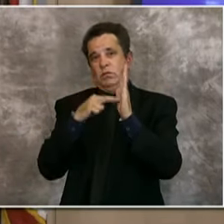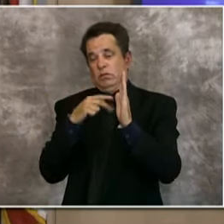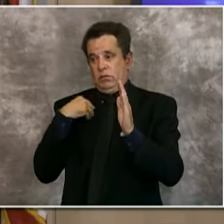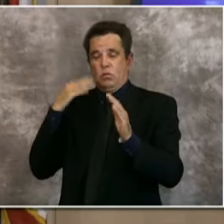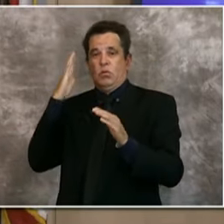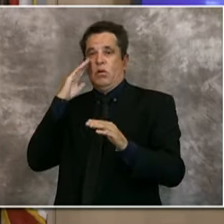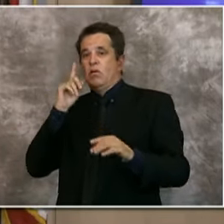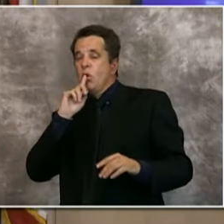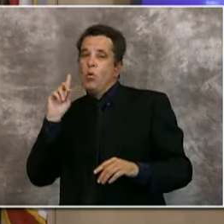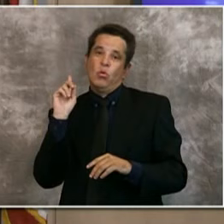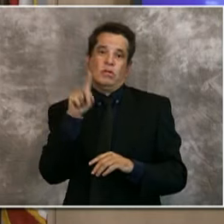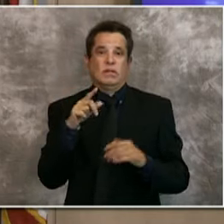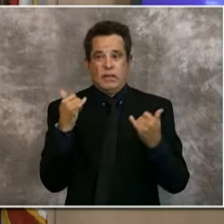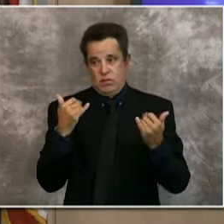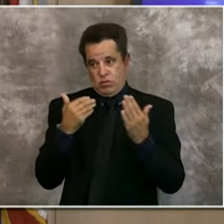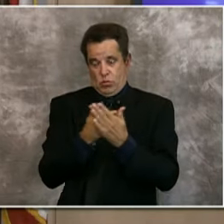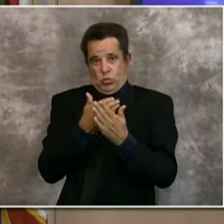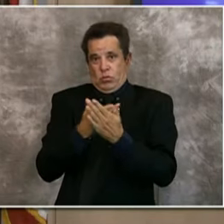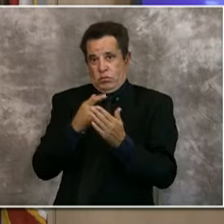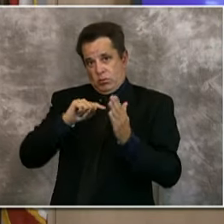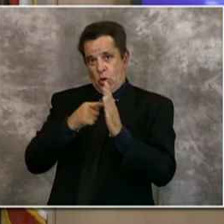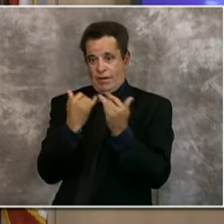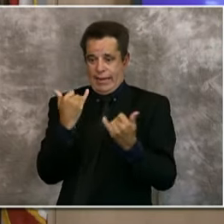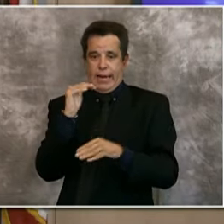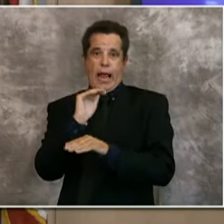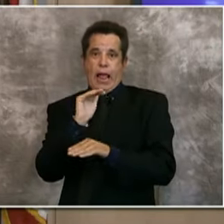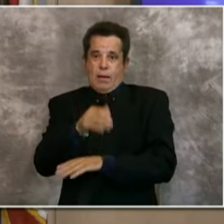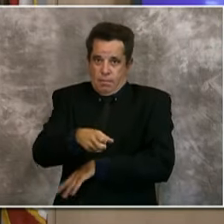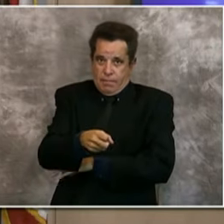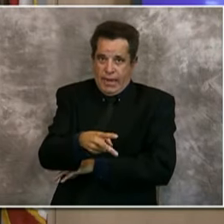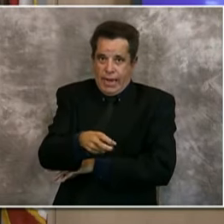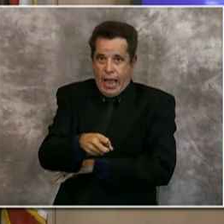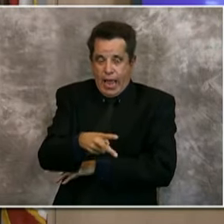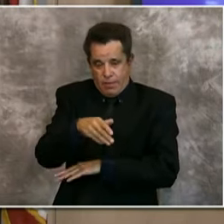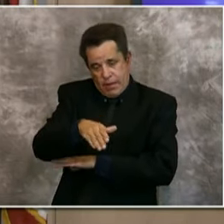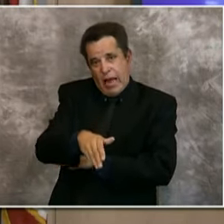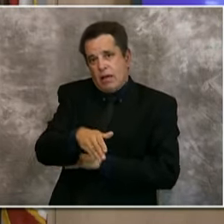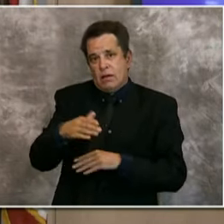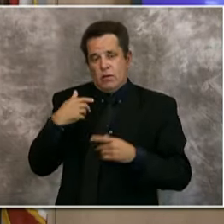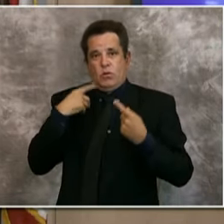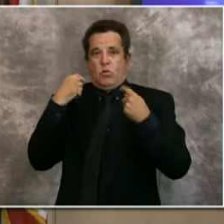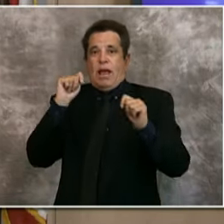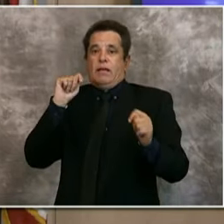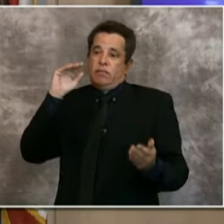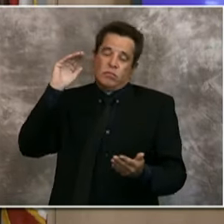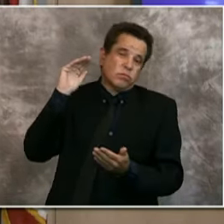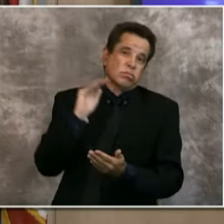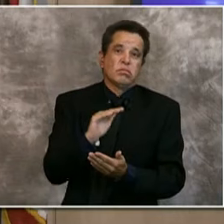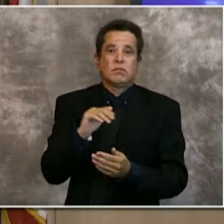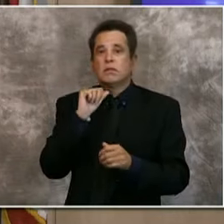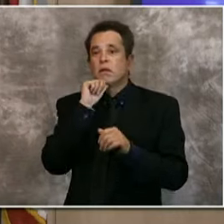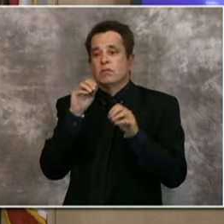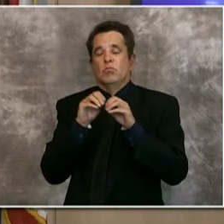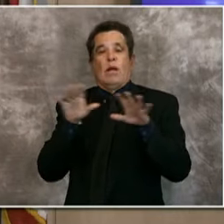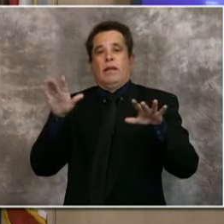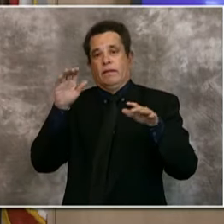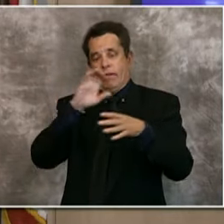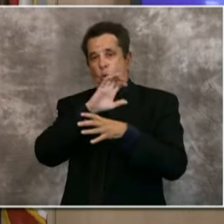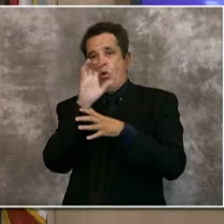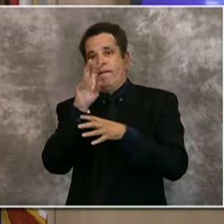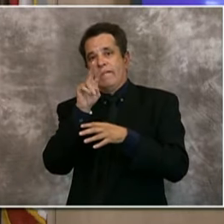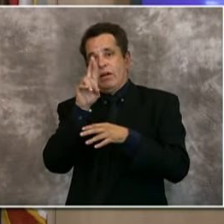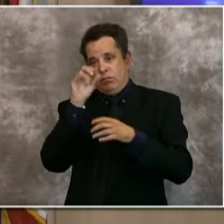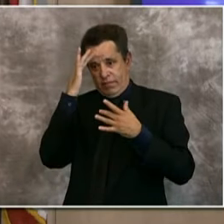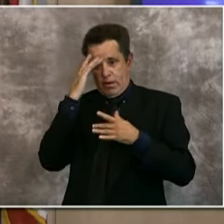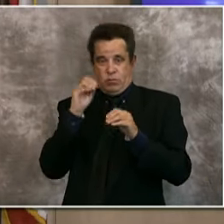taking effect as of midnight tonight in an effort to curtail a resurgence of the coronavirus